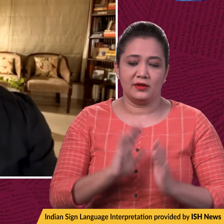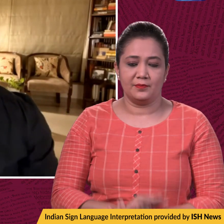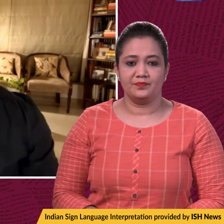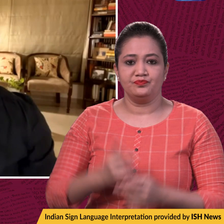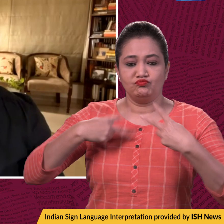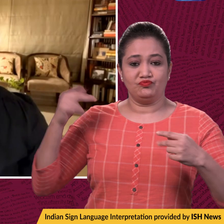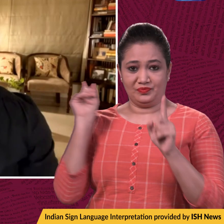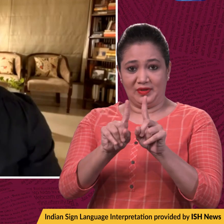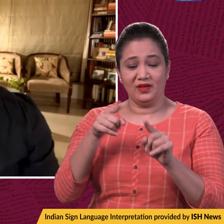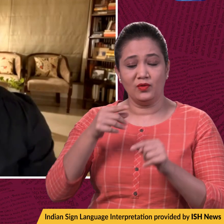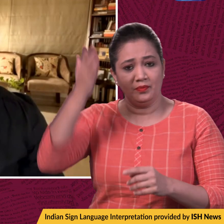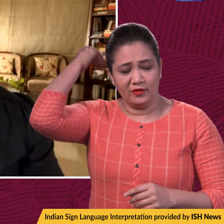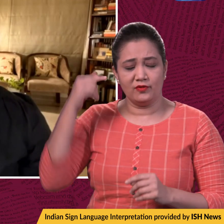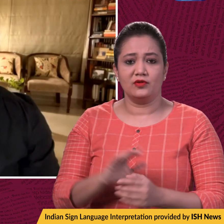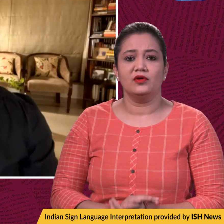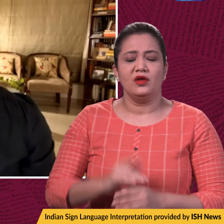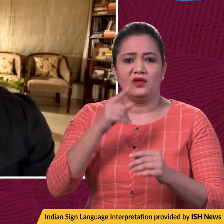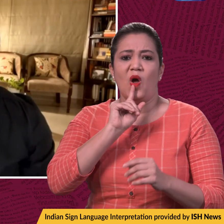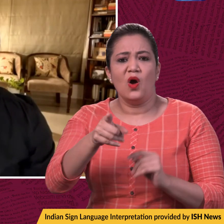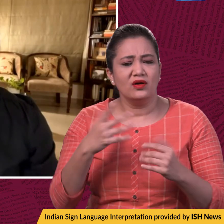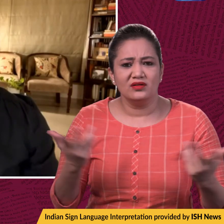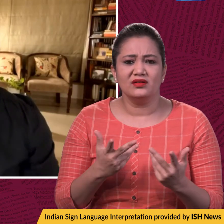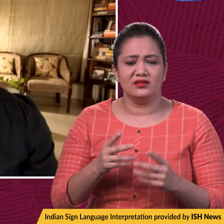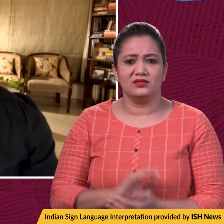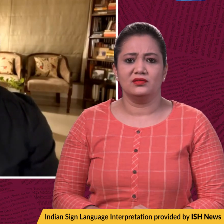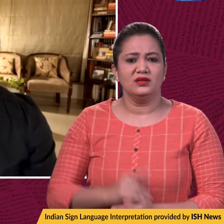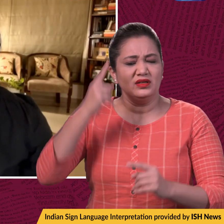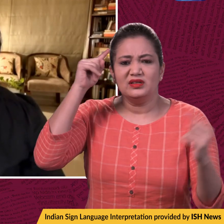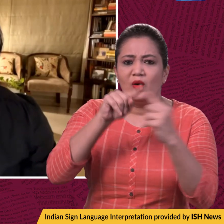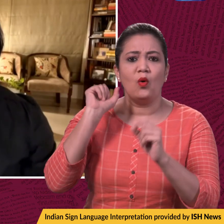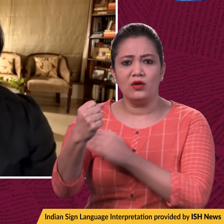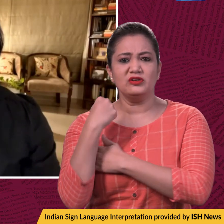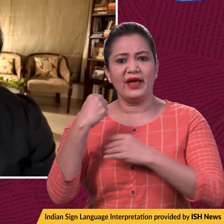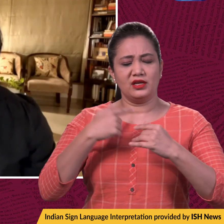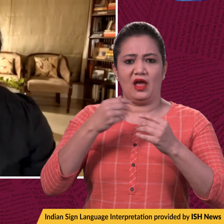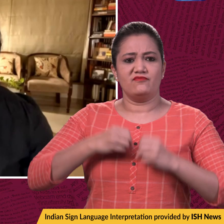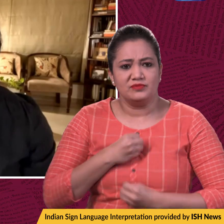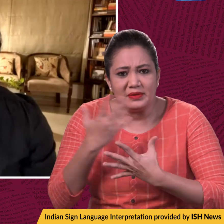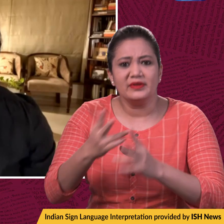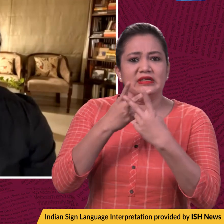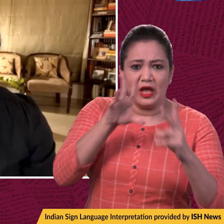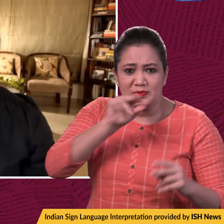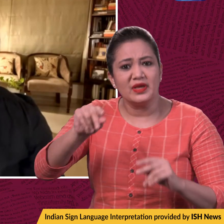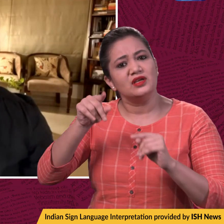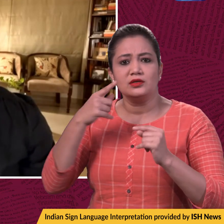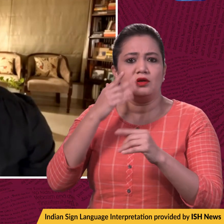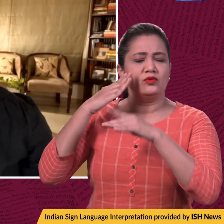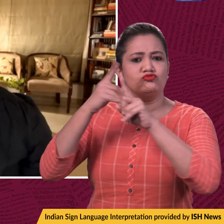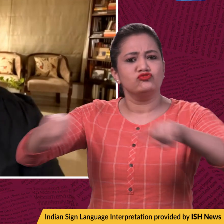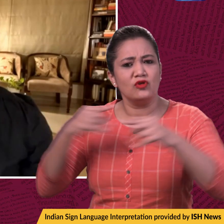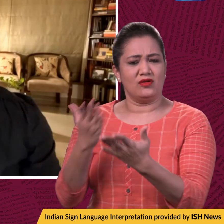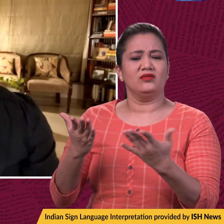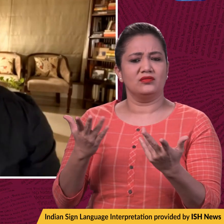Her lawyers have challenged her gag order, saying that it infringes on her right to speech and